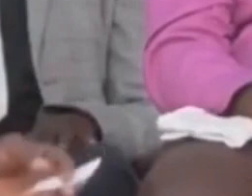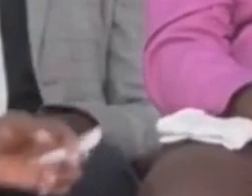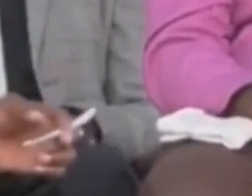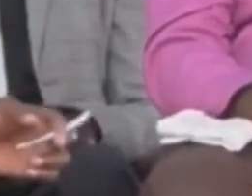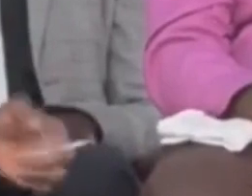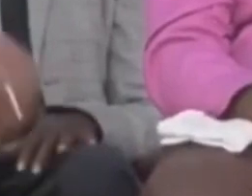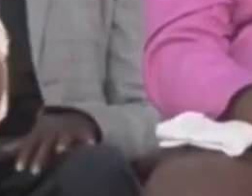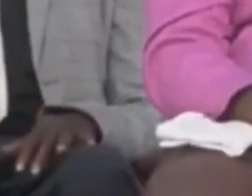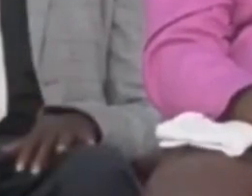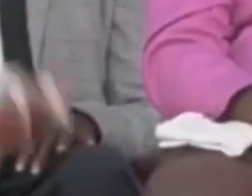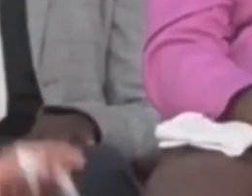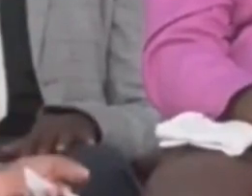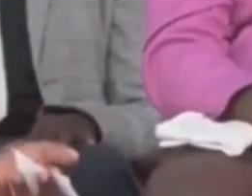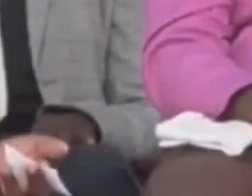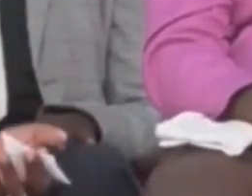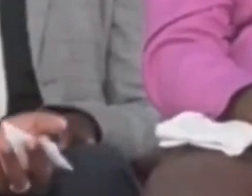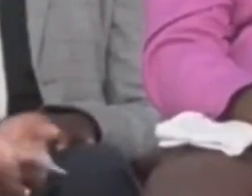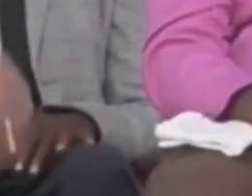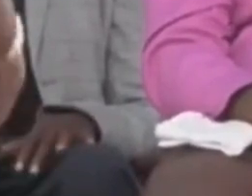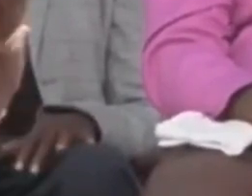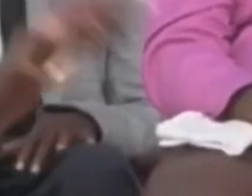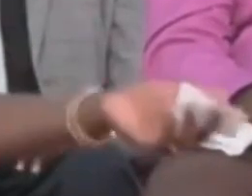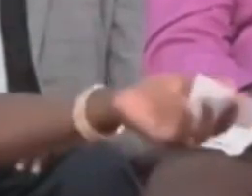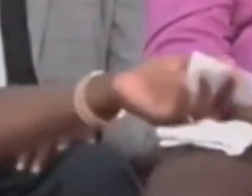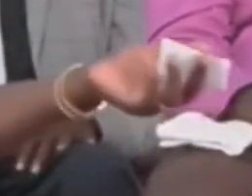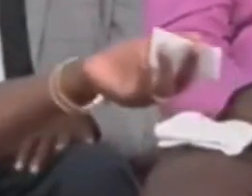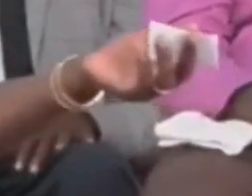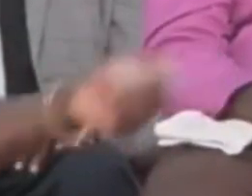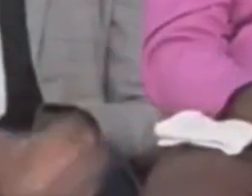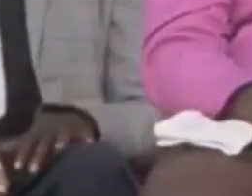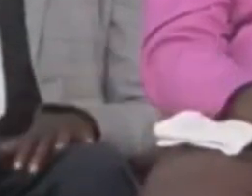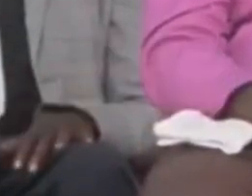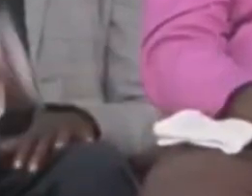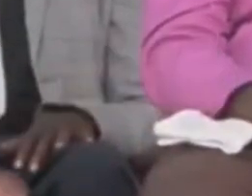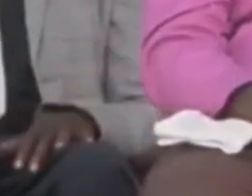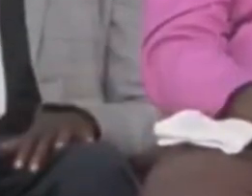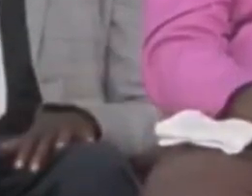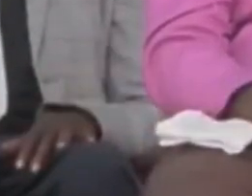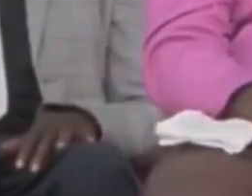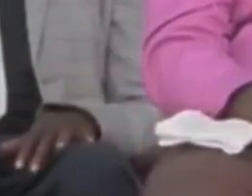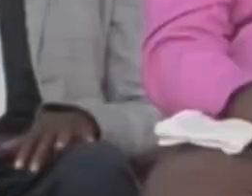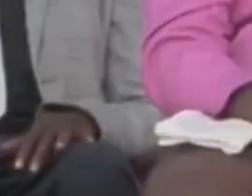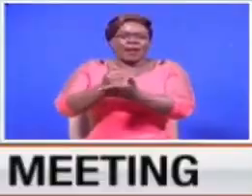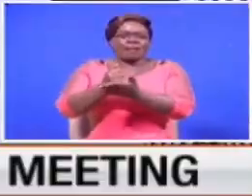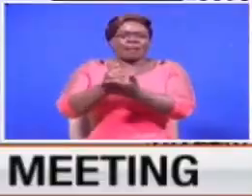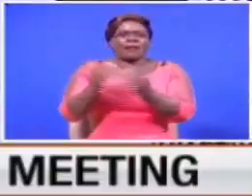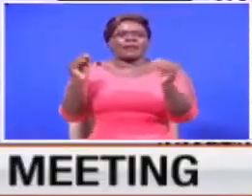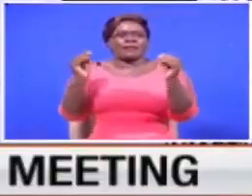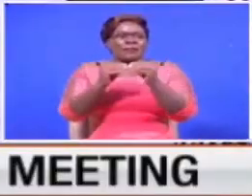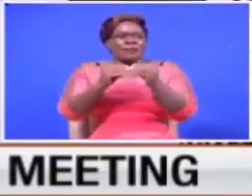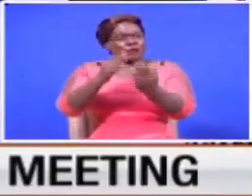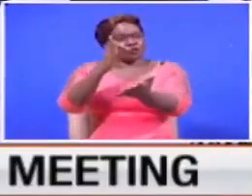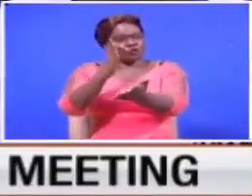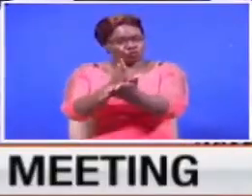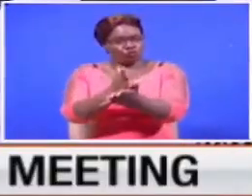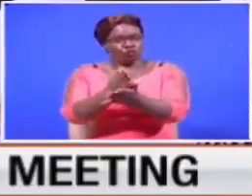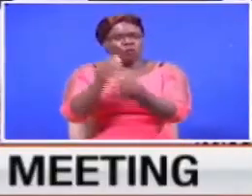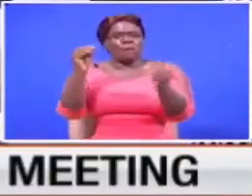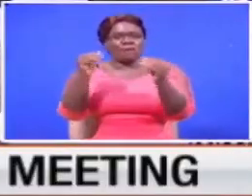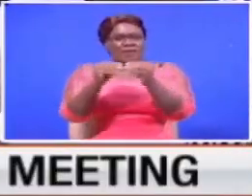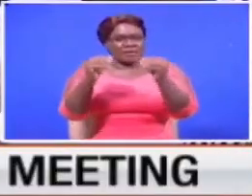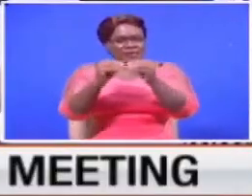We have agreed. The other things, we are a democratic nation, we can talk. Indeed, there was a